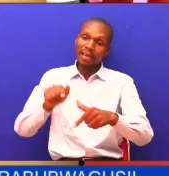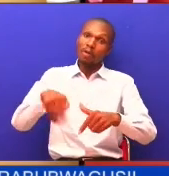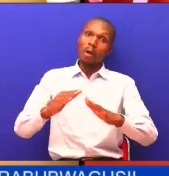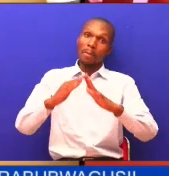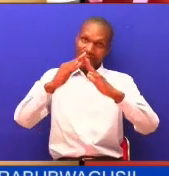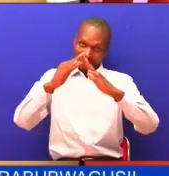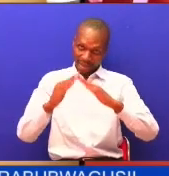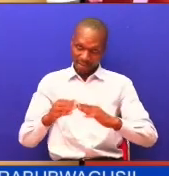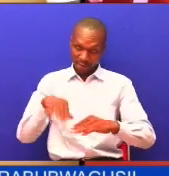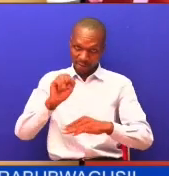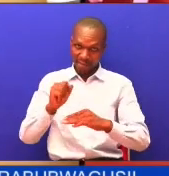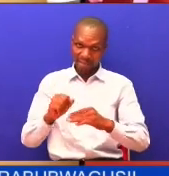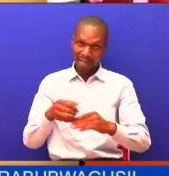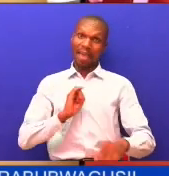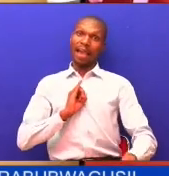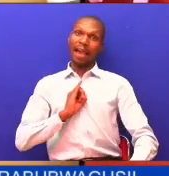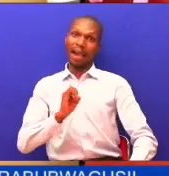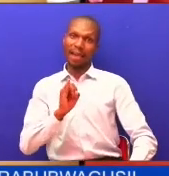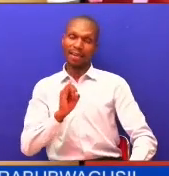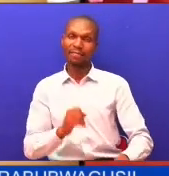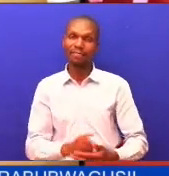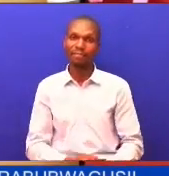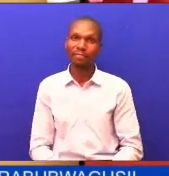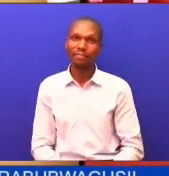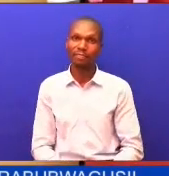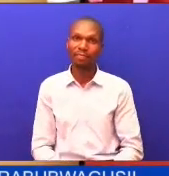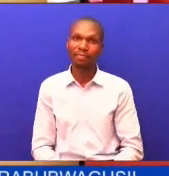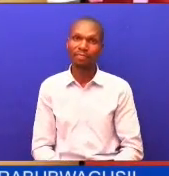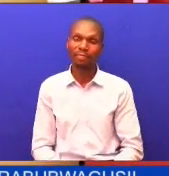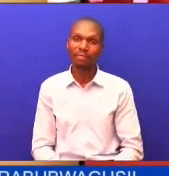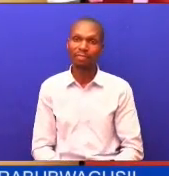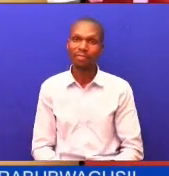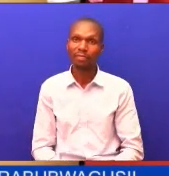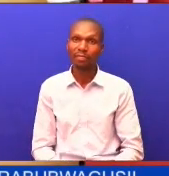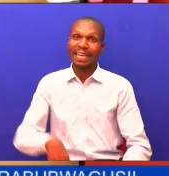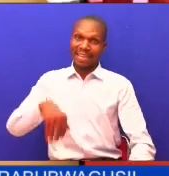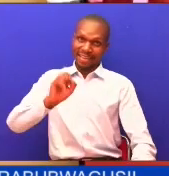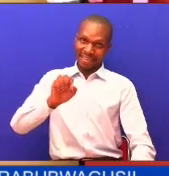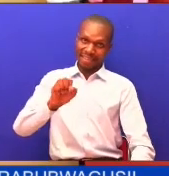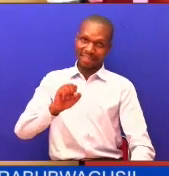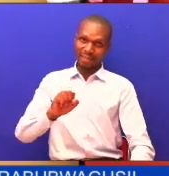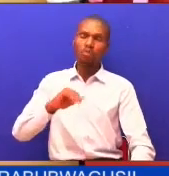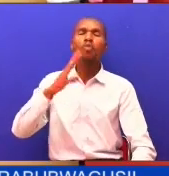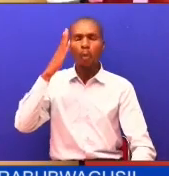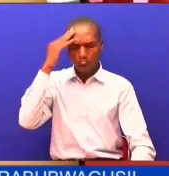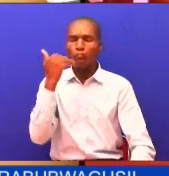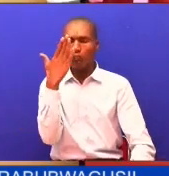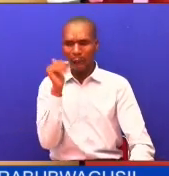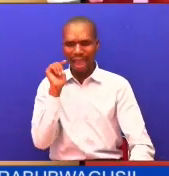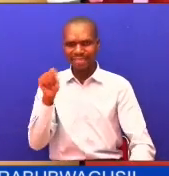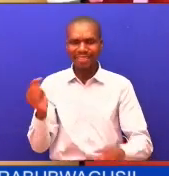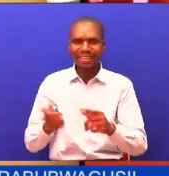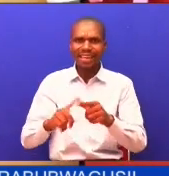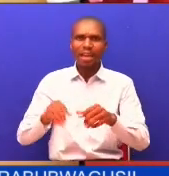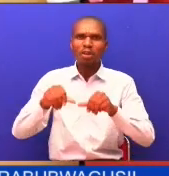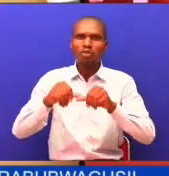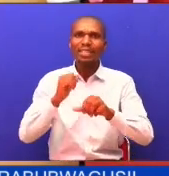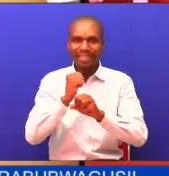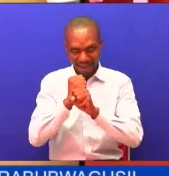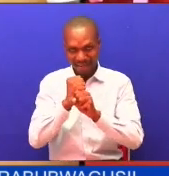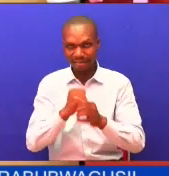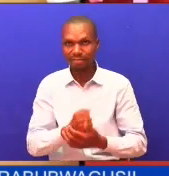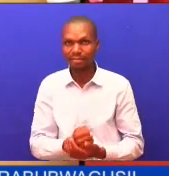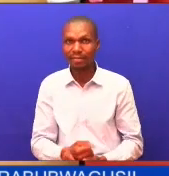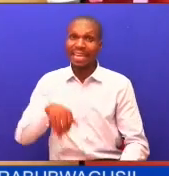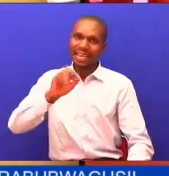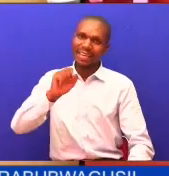No, just a minute. What I'm saying, sorry. So Dennis sends you money. Yes. Do you know where Dennis sourced that money from?